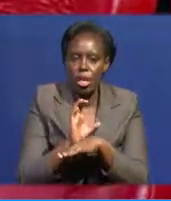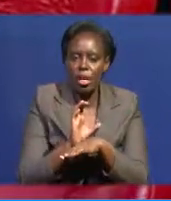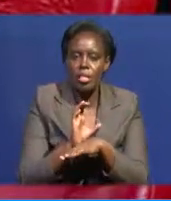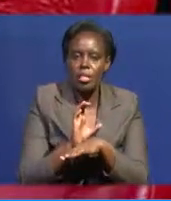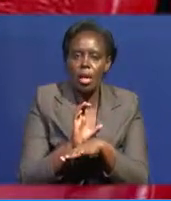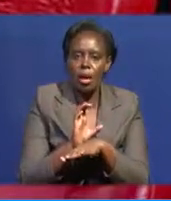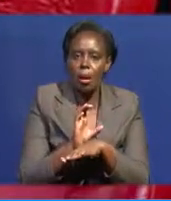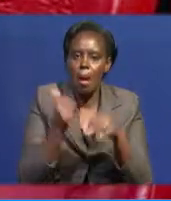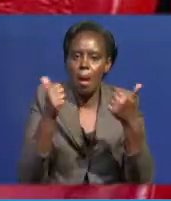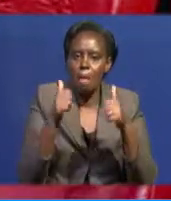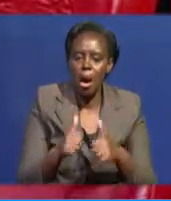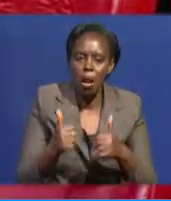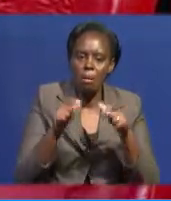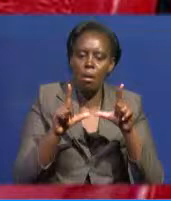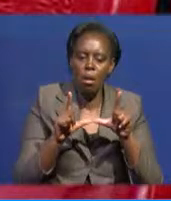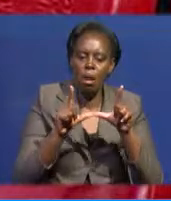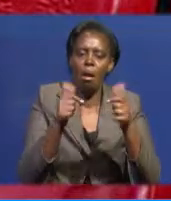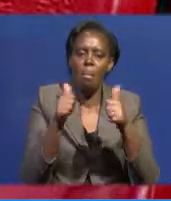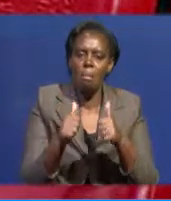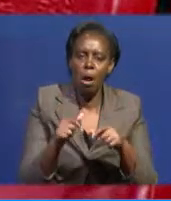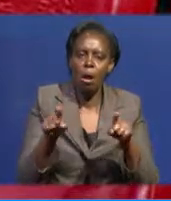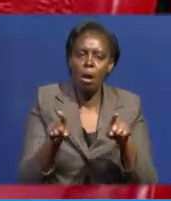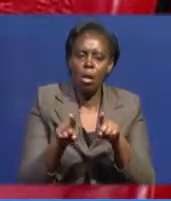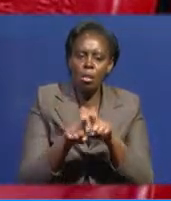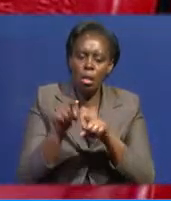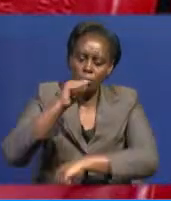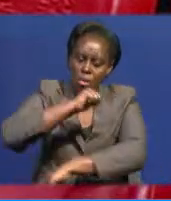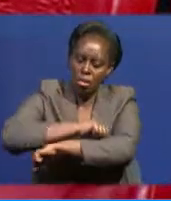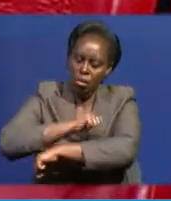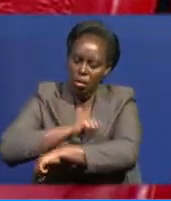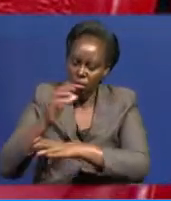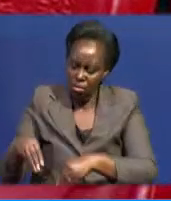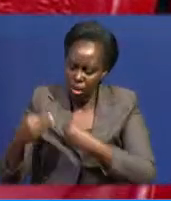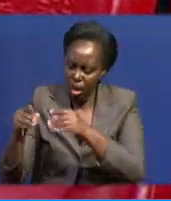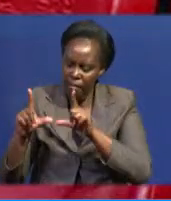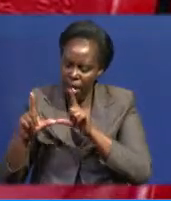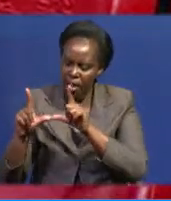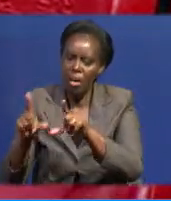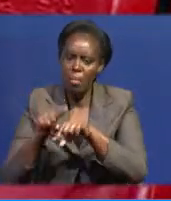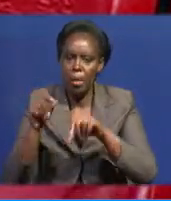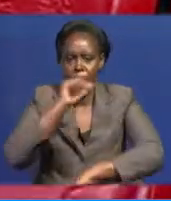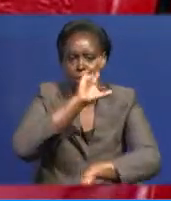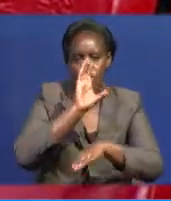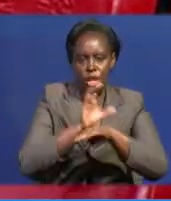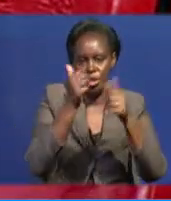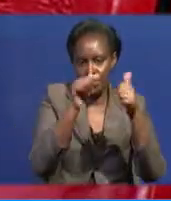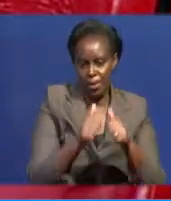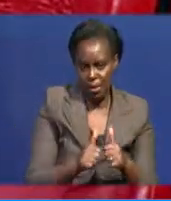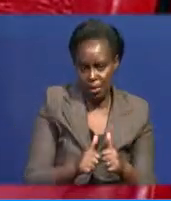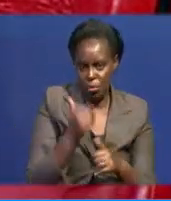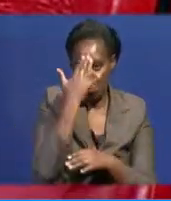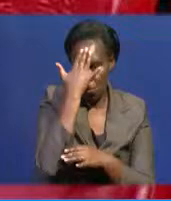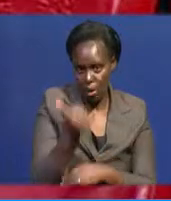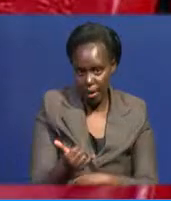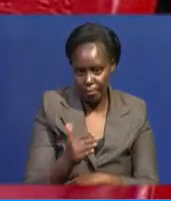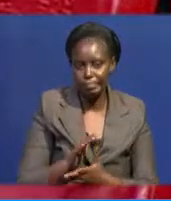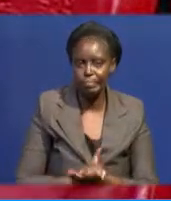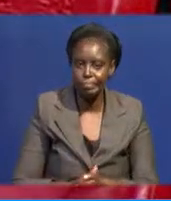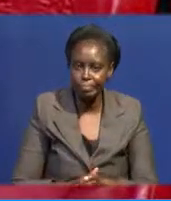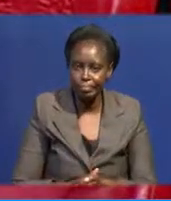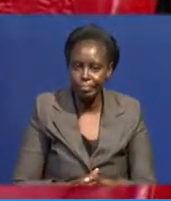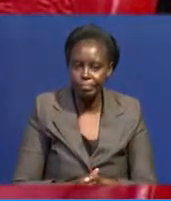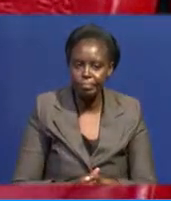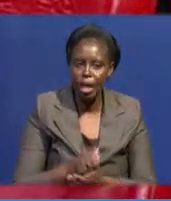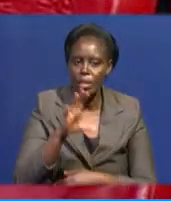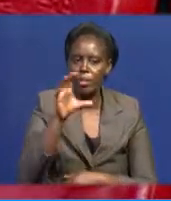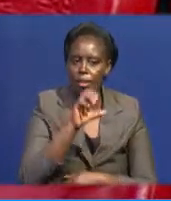schools, have not been issued with the titles while the schools that the sponsor have been issued. The last question, Mr. Speaker, is could the Honorable CS explain to